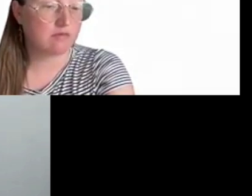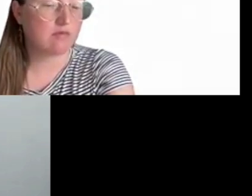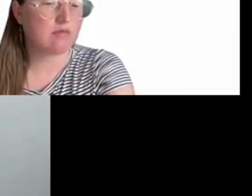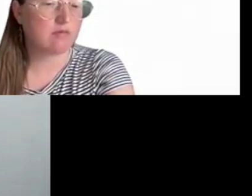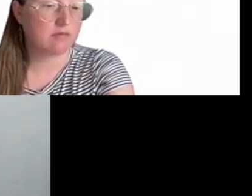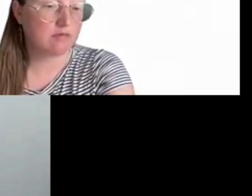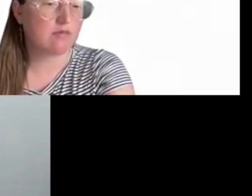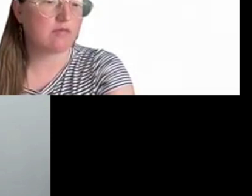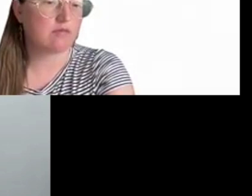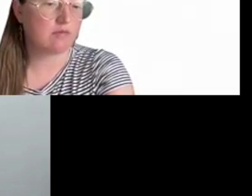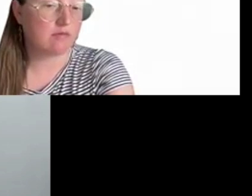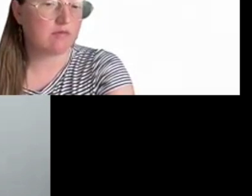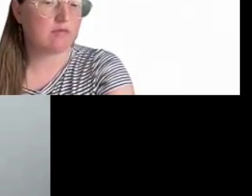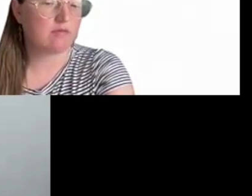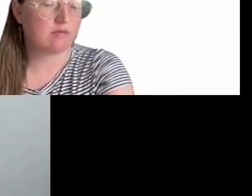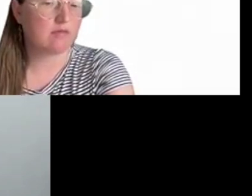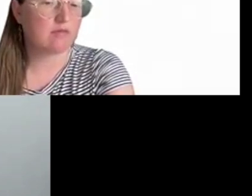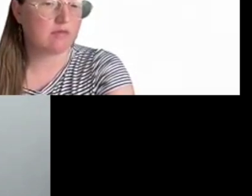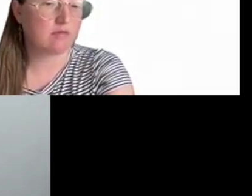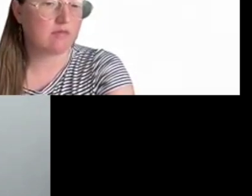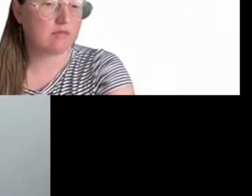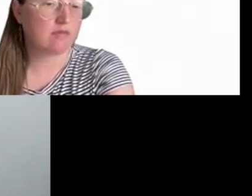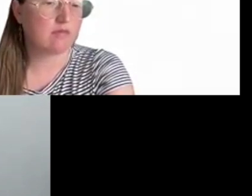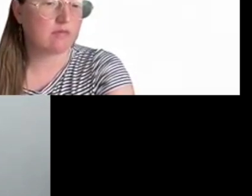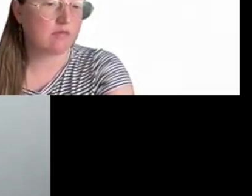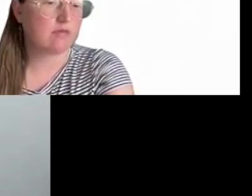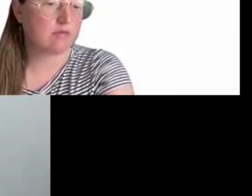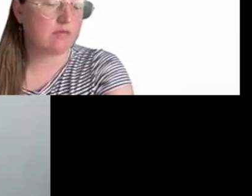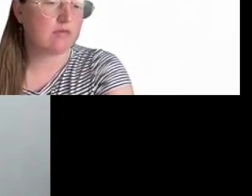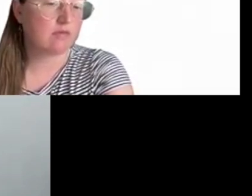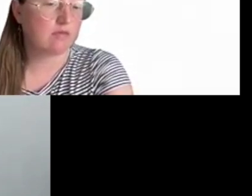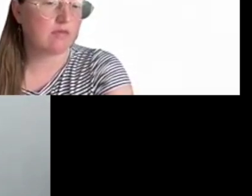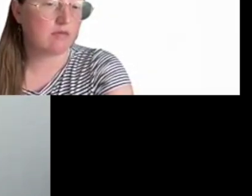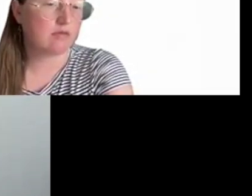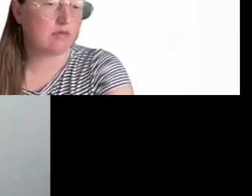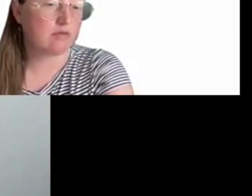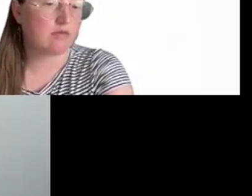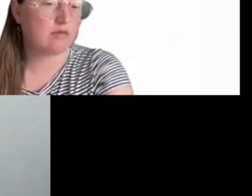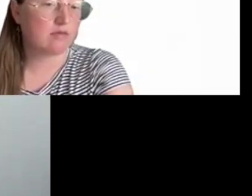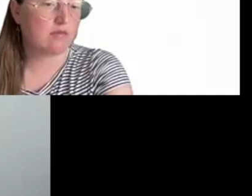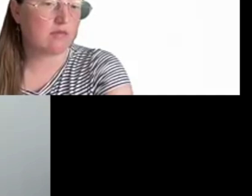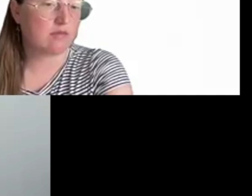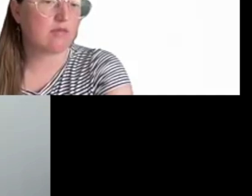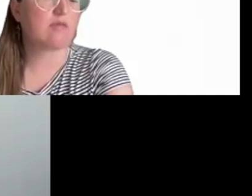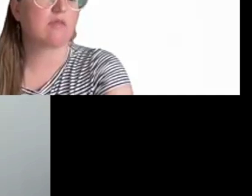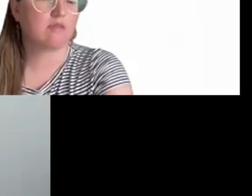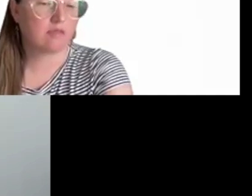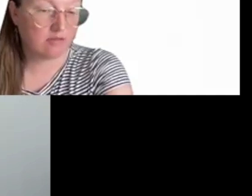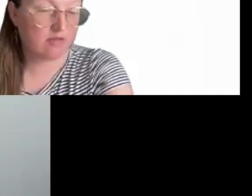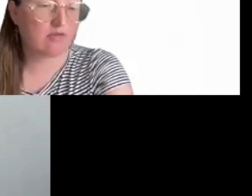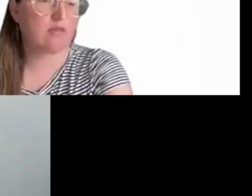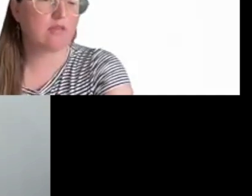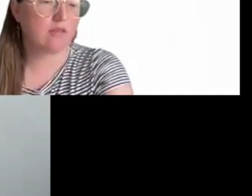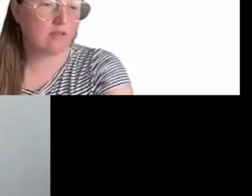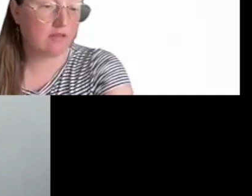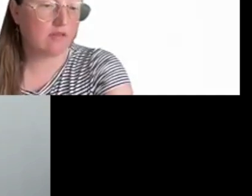to the schools, go to different things that is going on. Become your community's pack. When